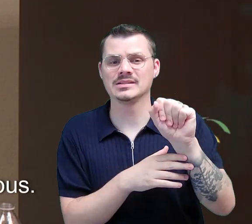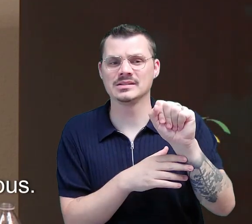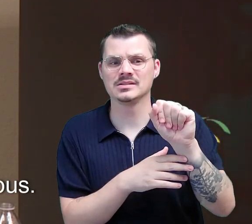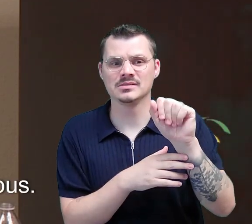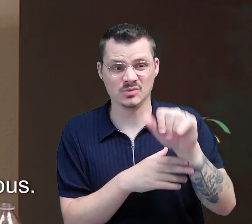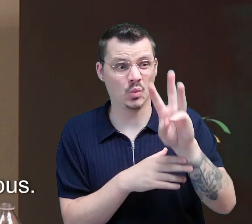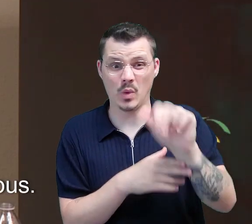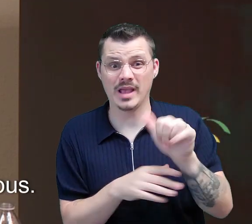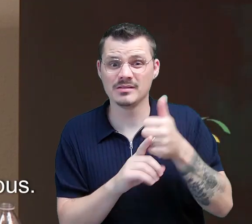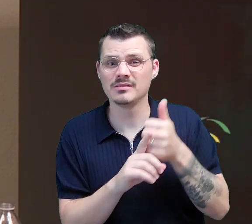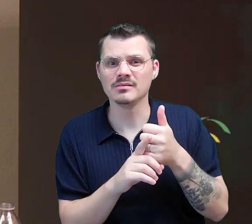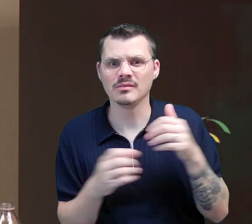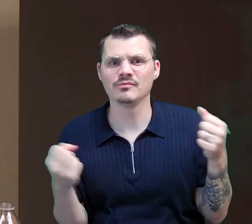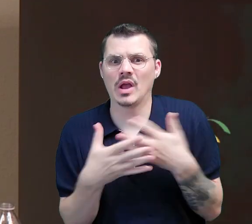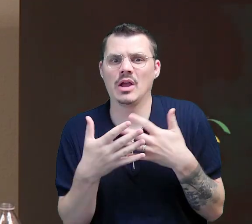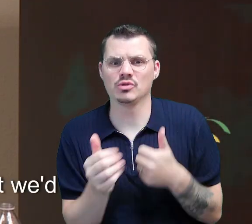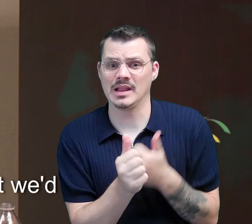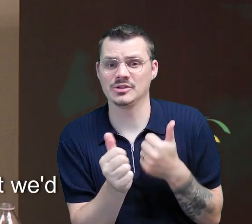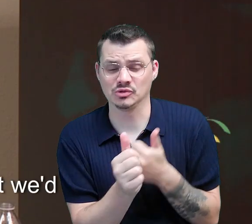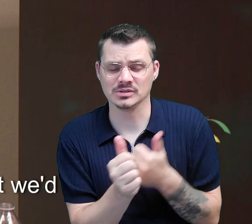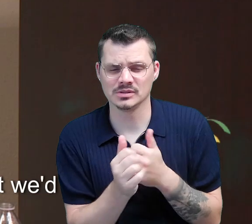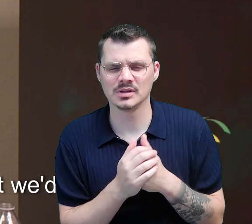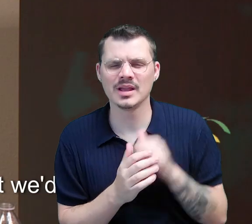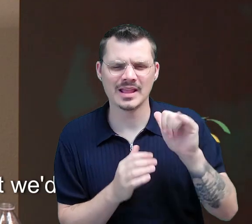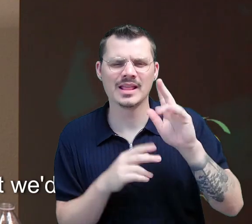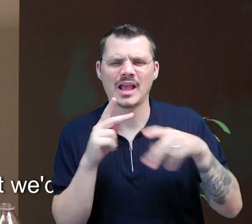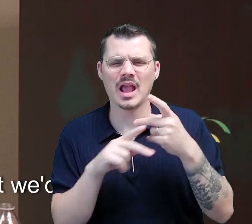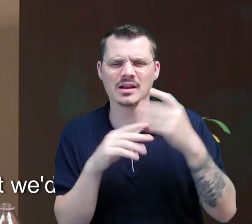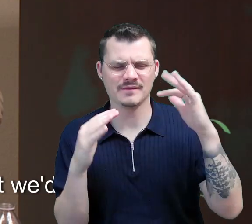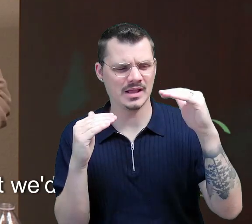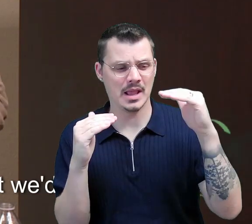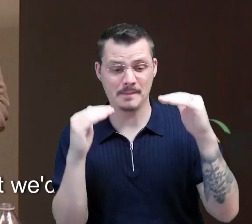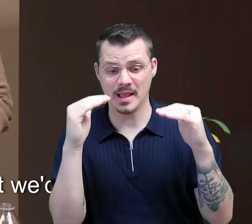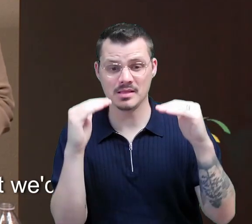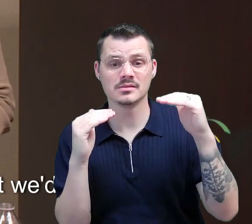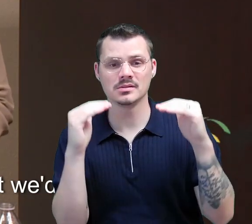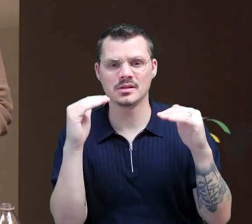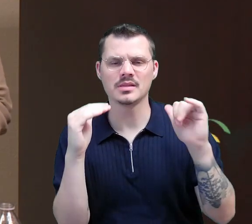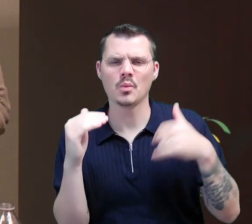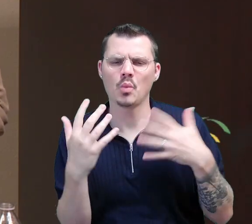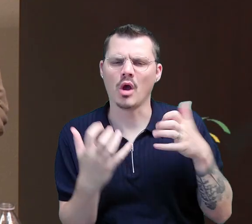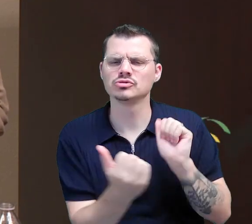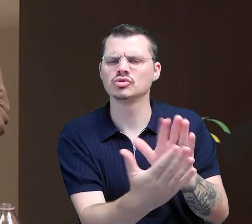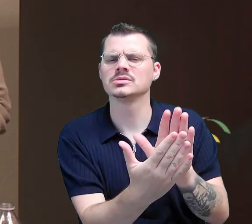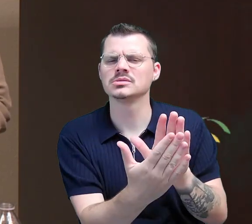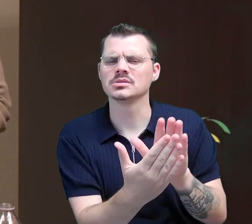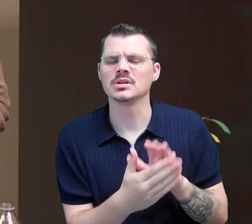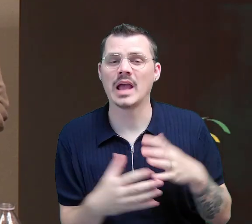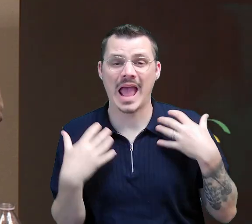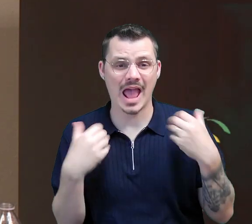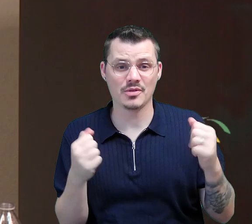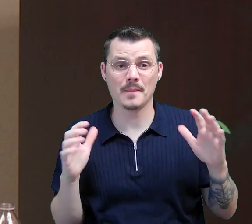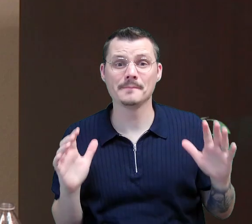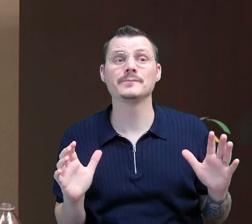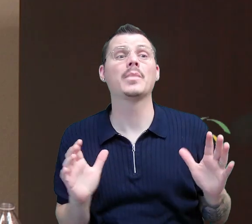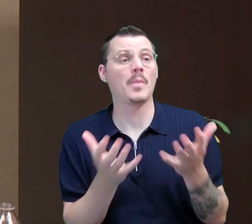that's frightening or dangerous. Those are the types of imbalances that we'd like to address. And